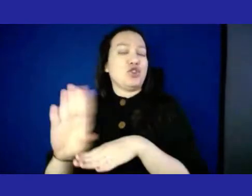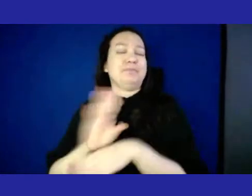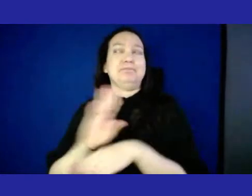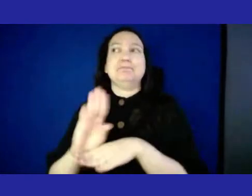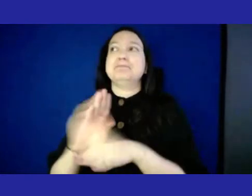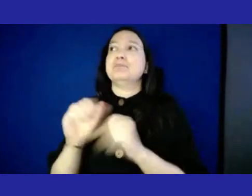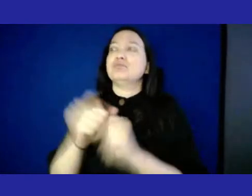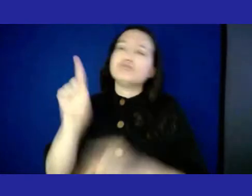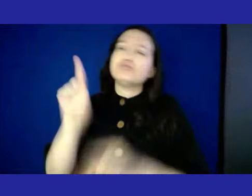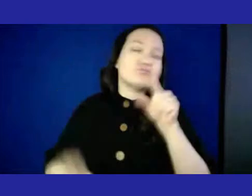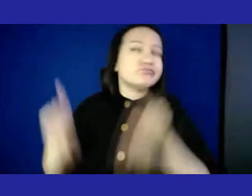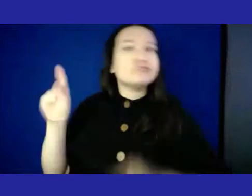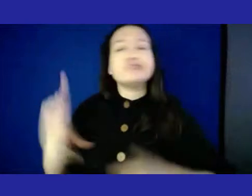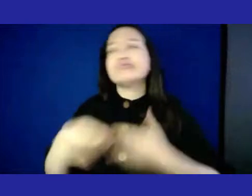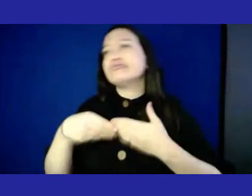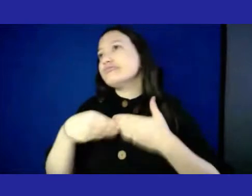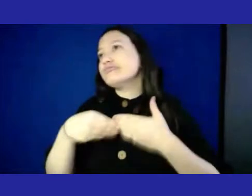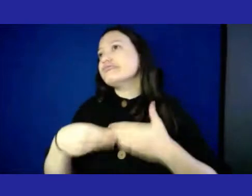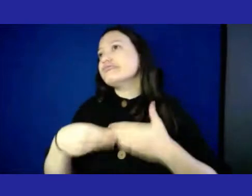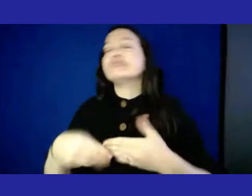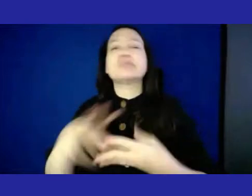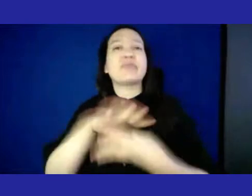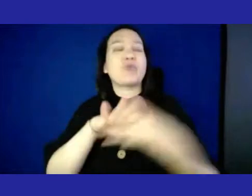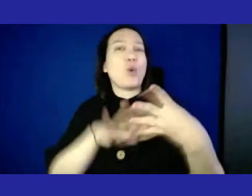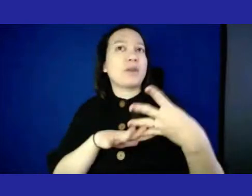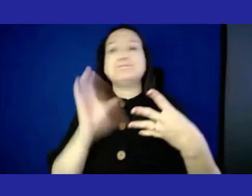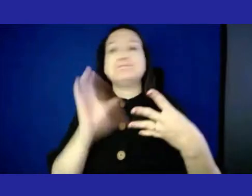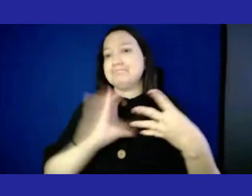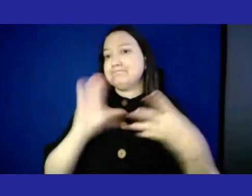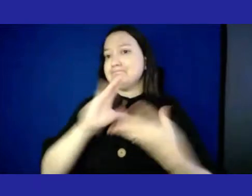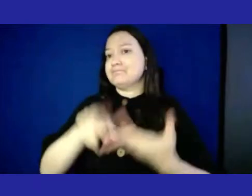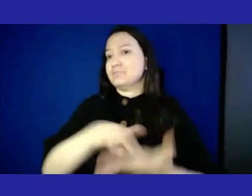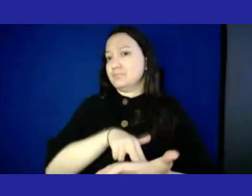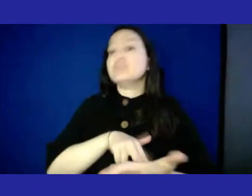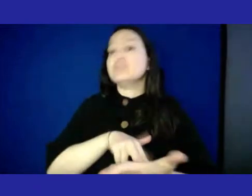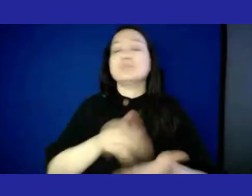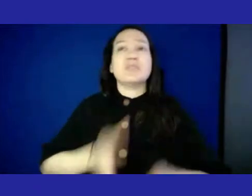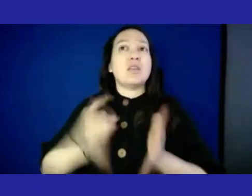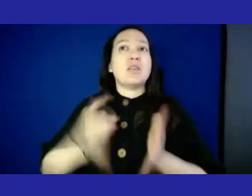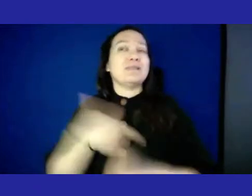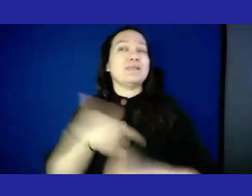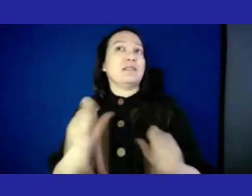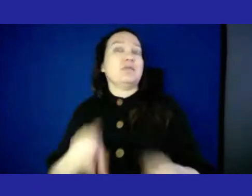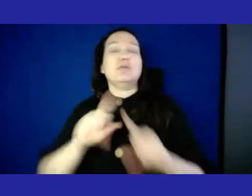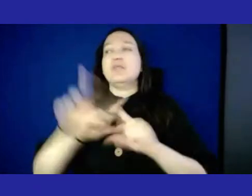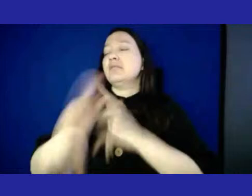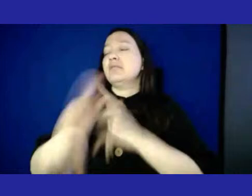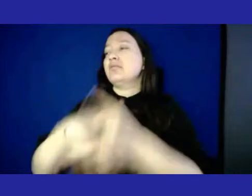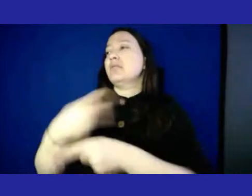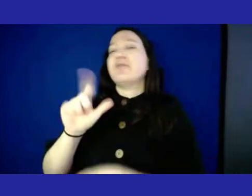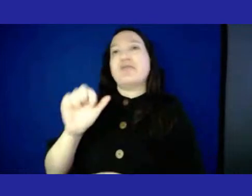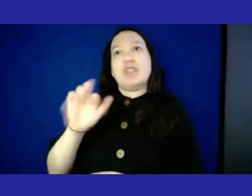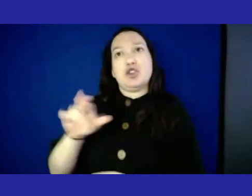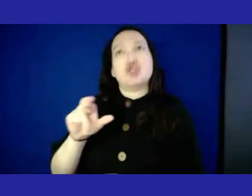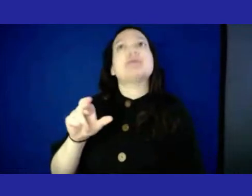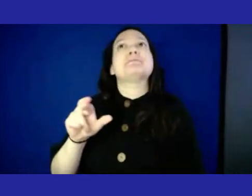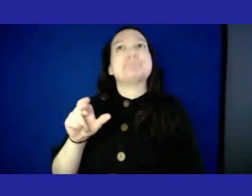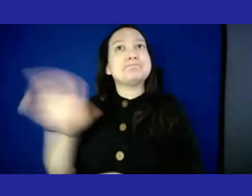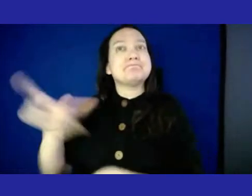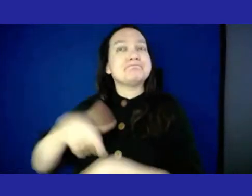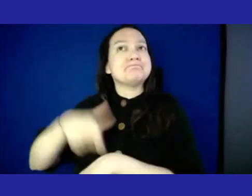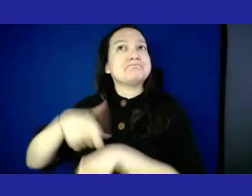with various flexibility, these 4 vendors that we're seeking to contract with, will allow us to tap different types of vendors at different